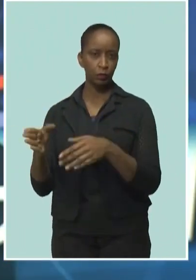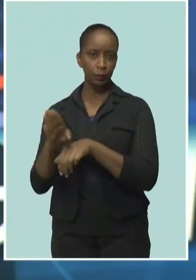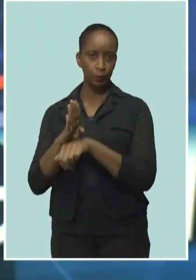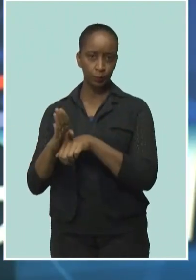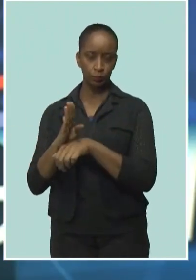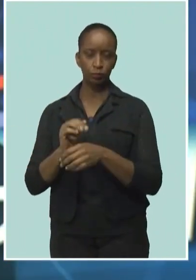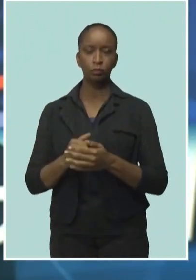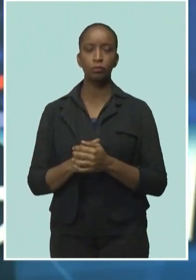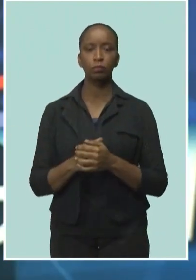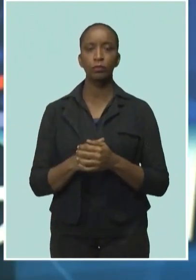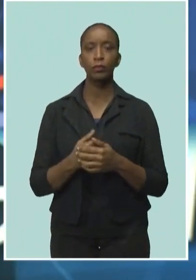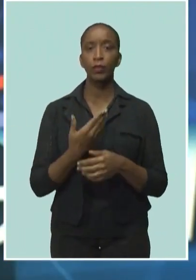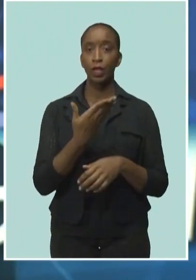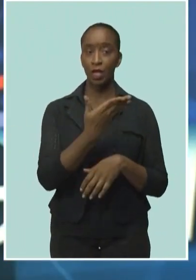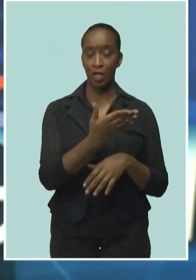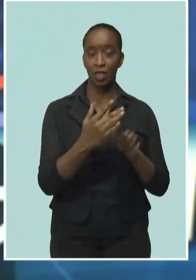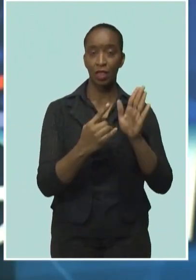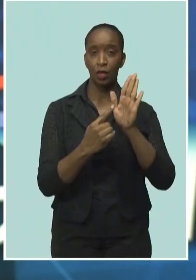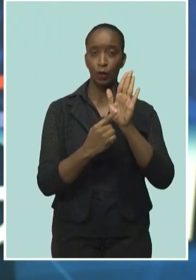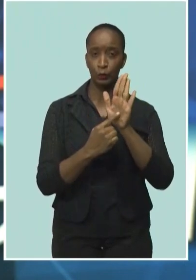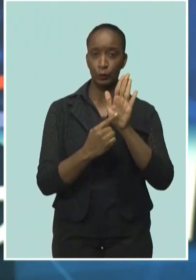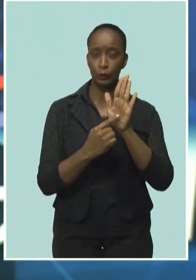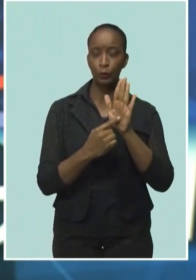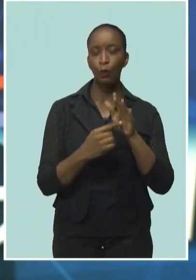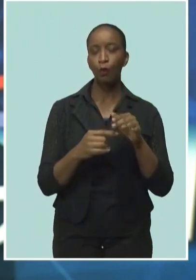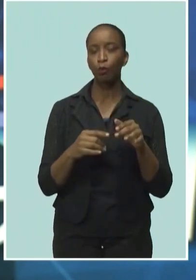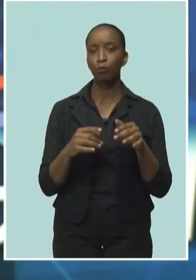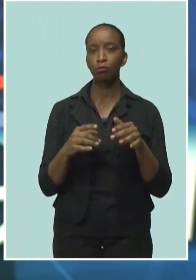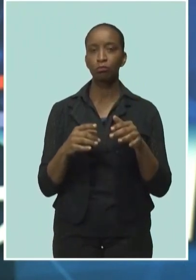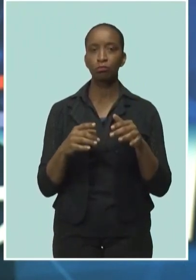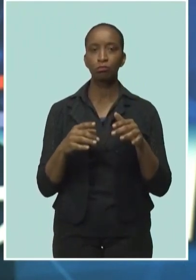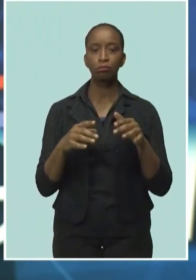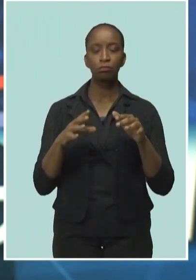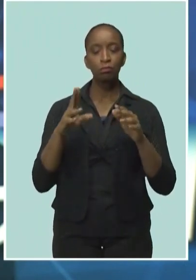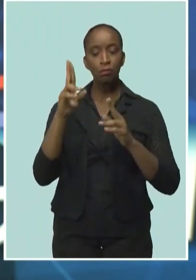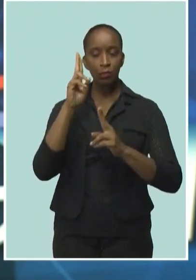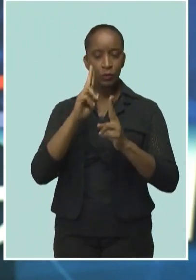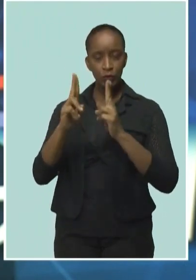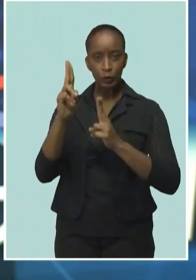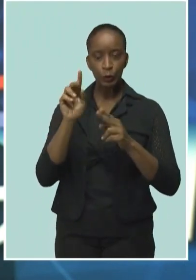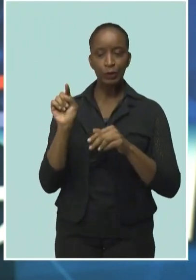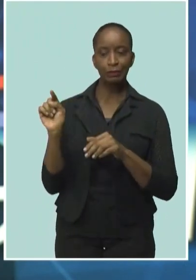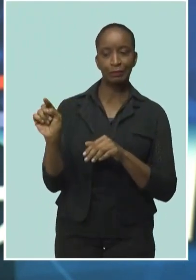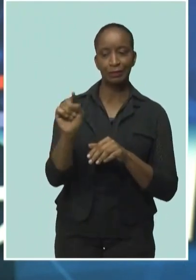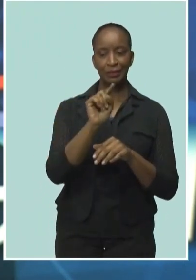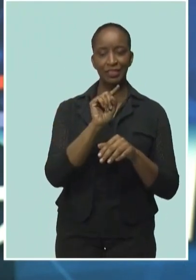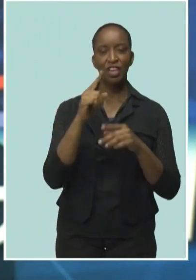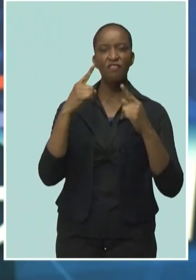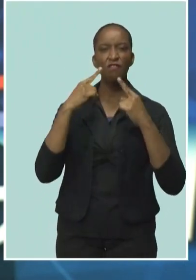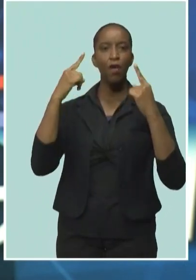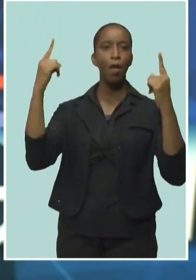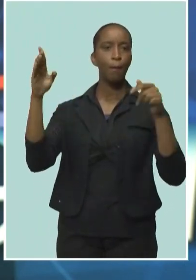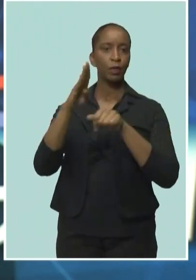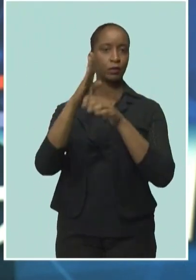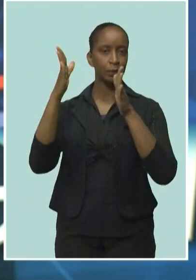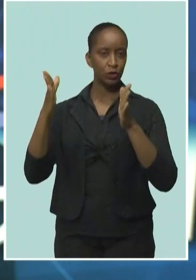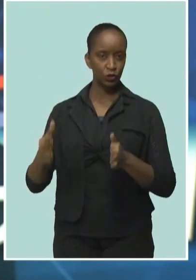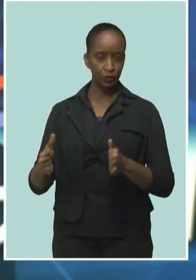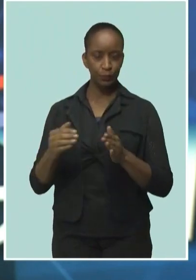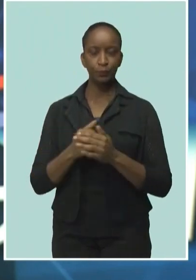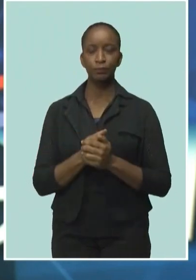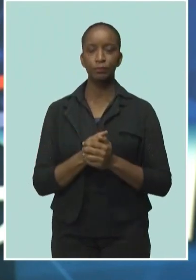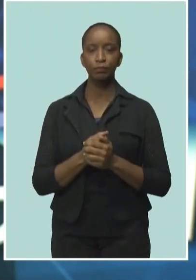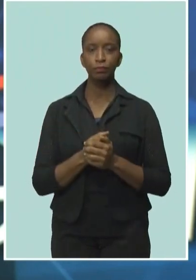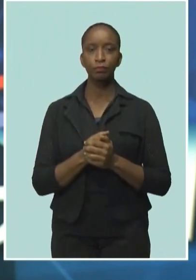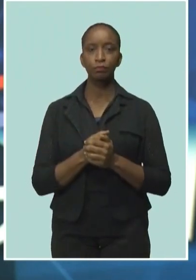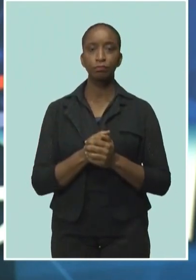tourism trade show is Legends to Legacies, celebrating iconic Barbadians. Barbados Tourism Marketing Incorporated's director for the